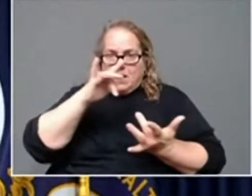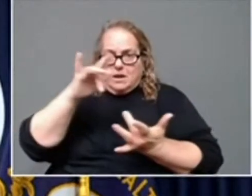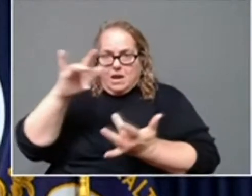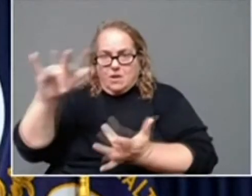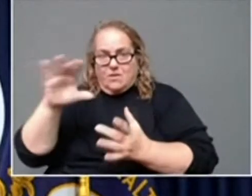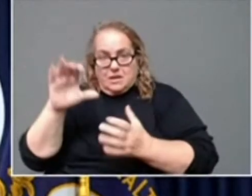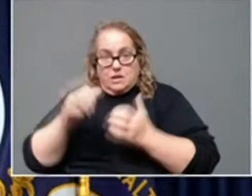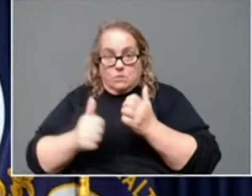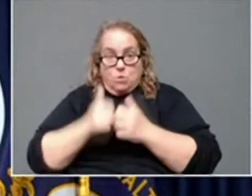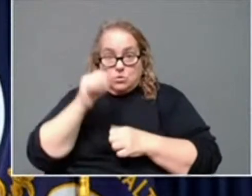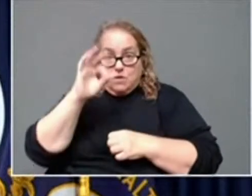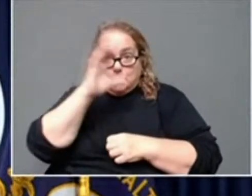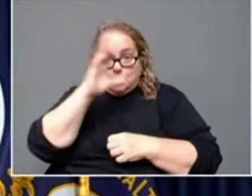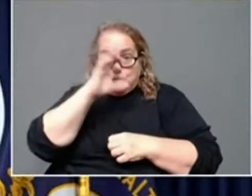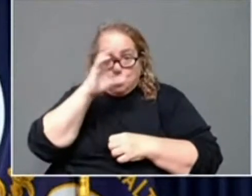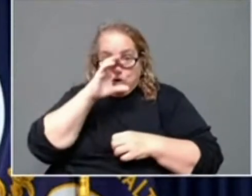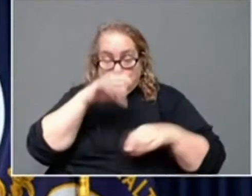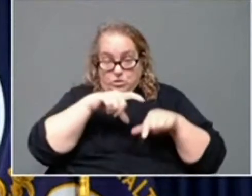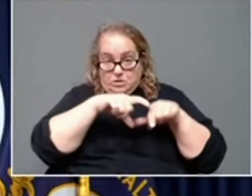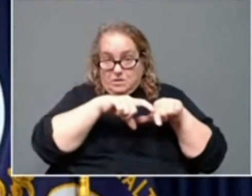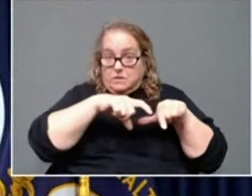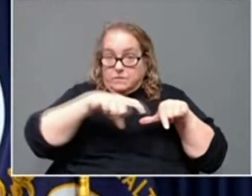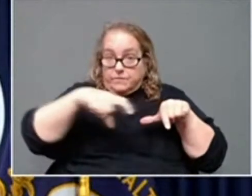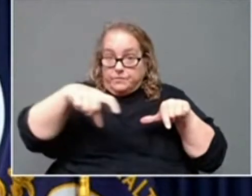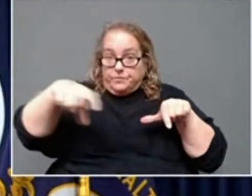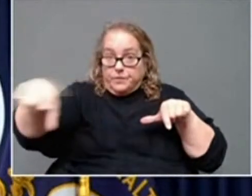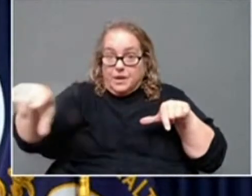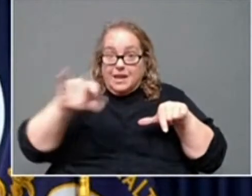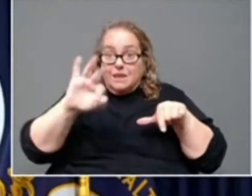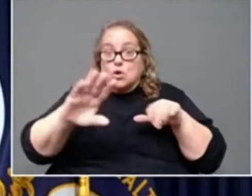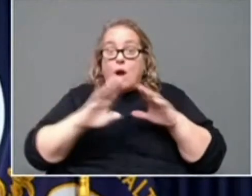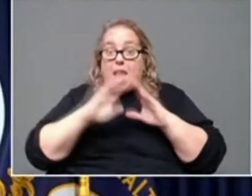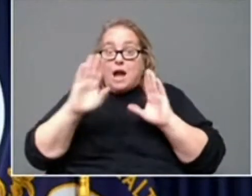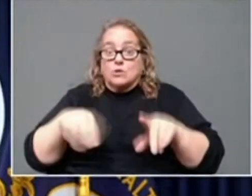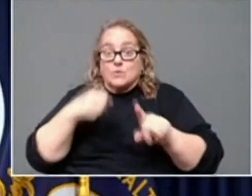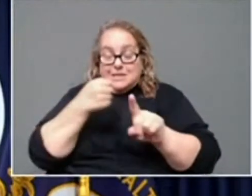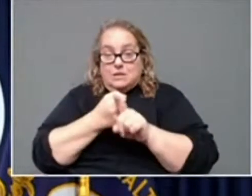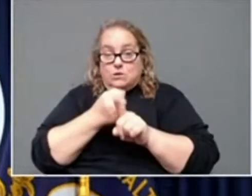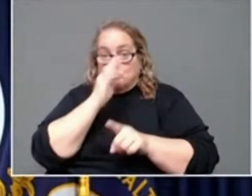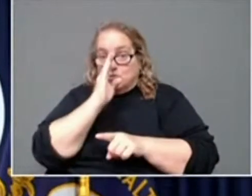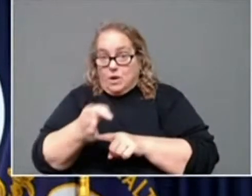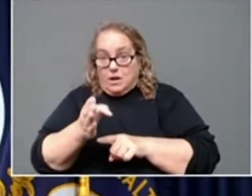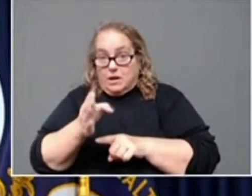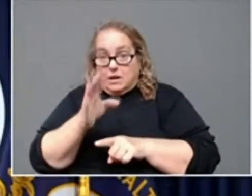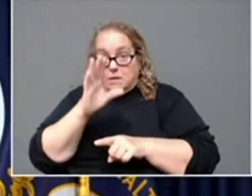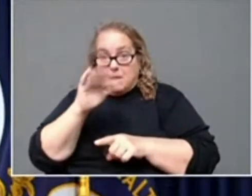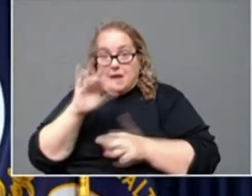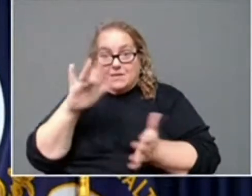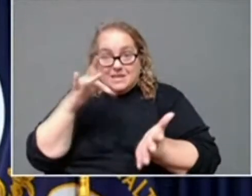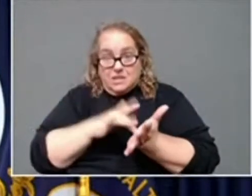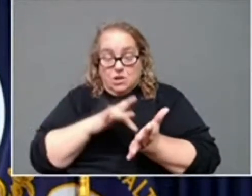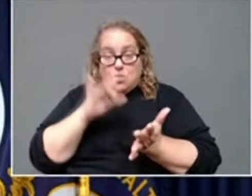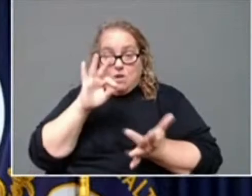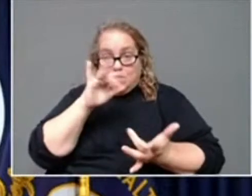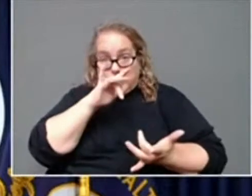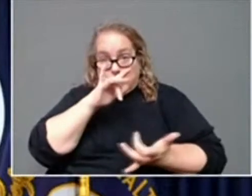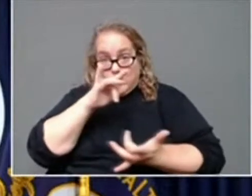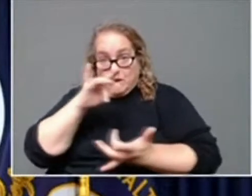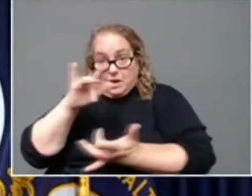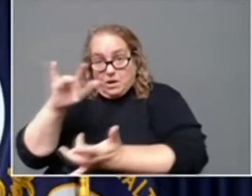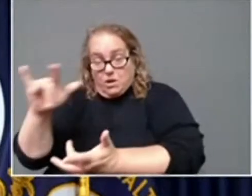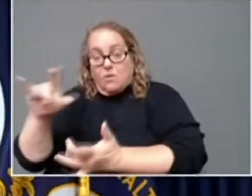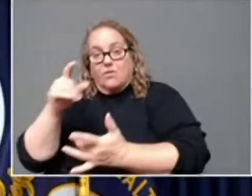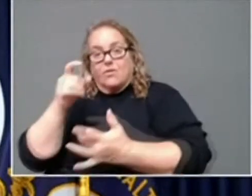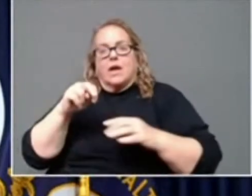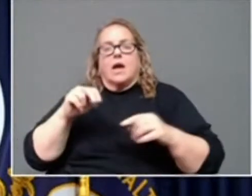search. That would be if your house was hit directly by the very center of this thing. And then they